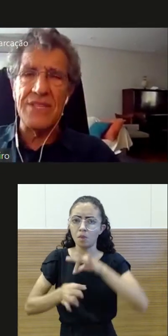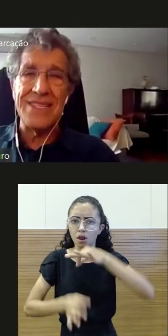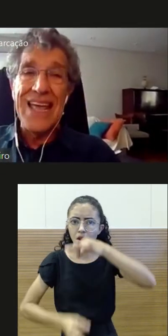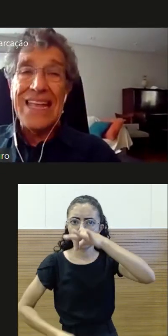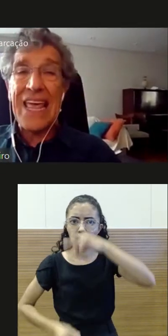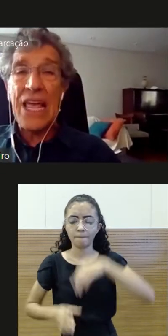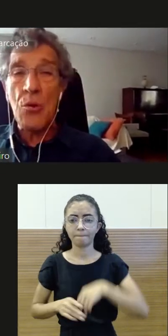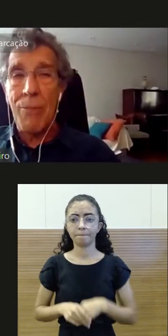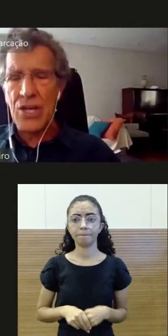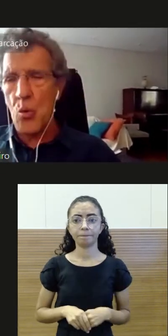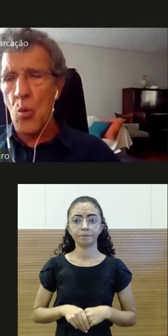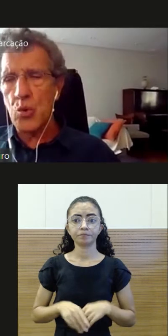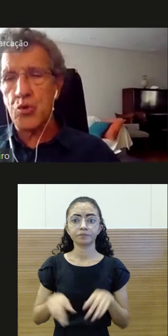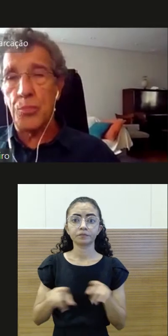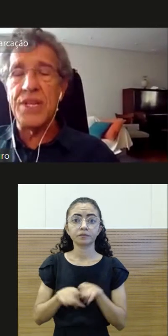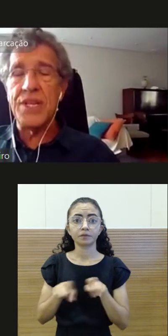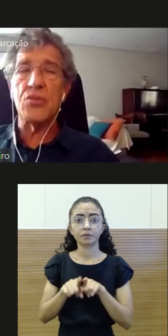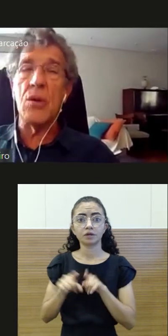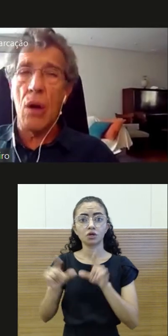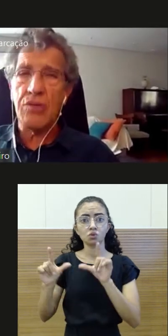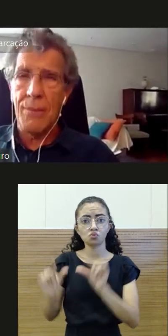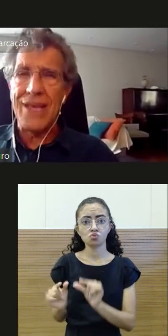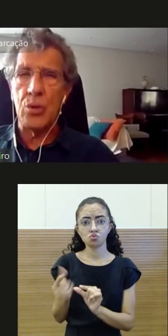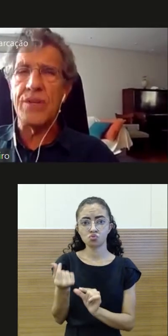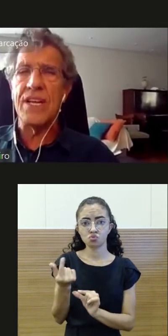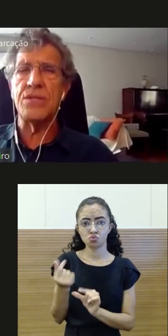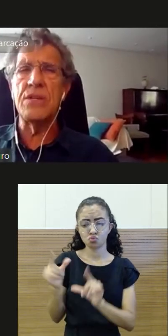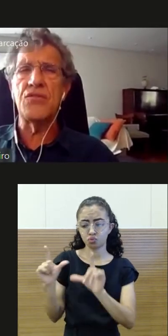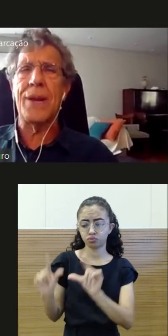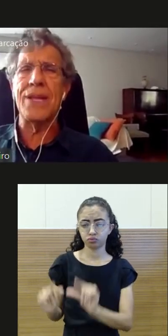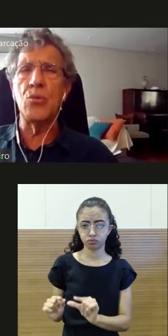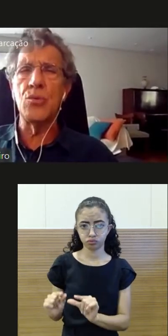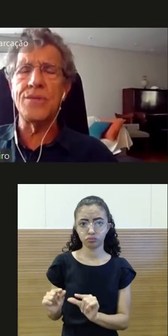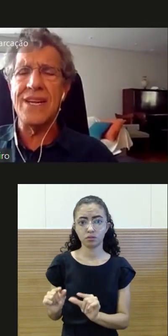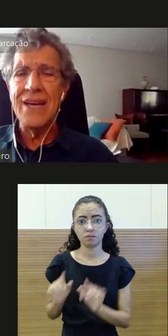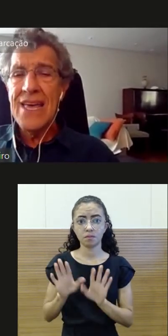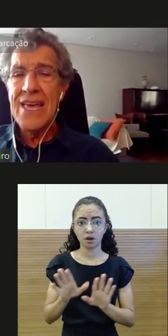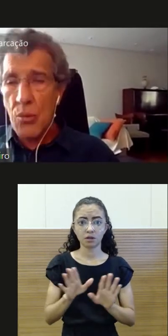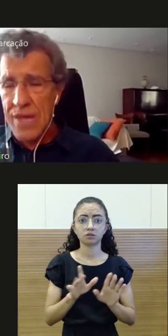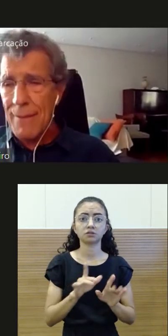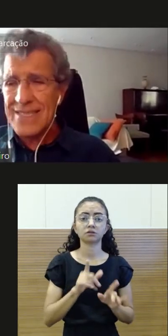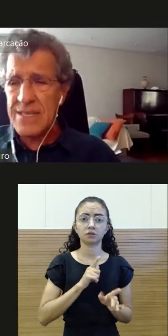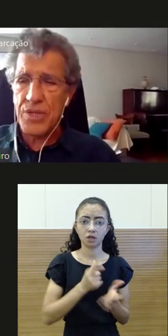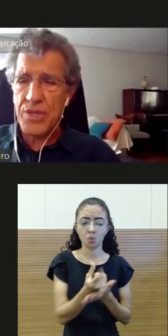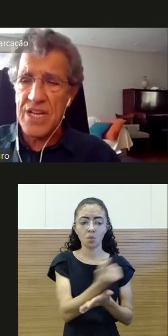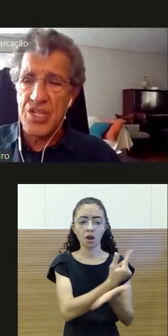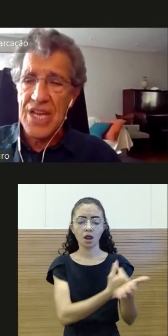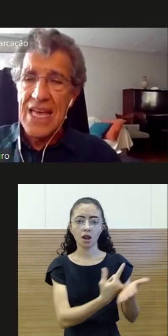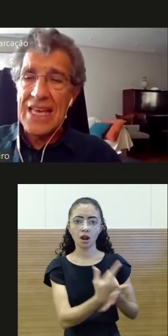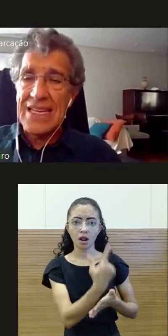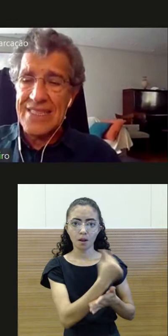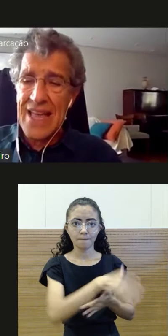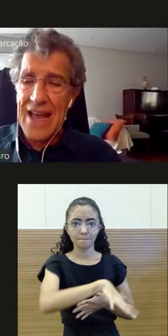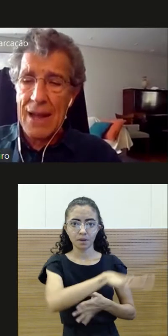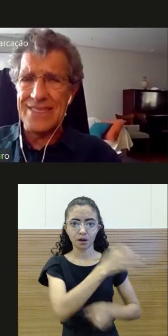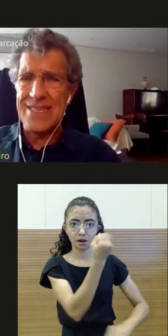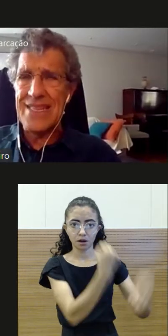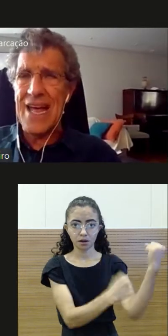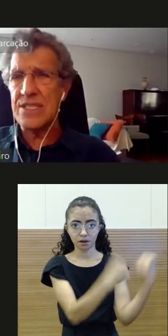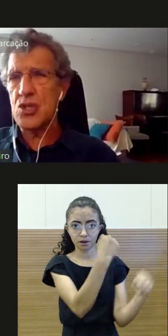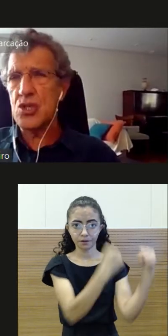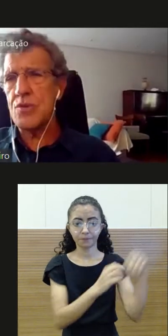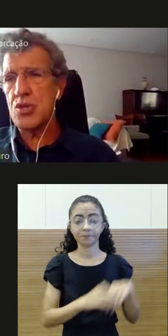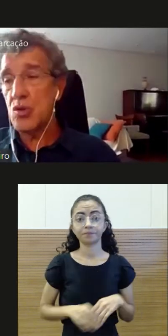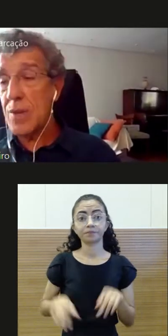and hyper palatable rather, and have a low cost, so they're highly profitable to the industry, and the